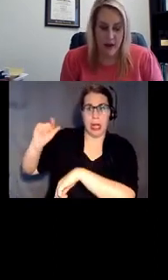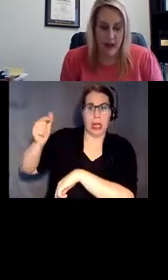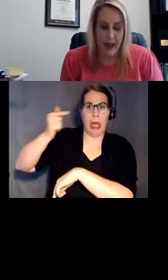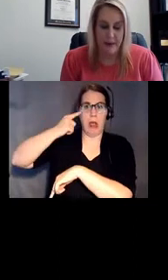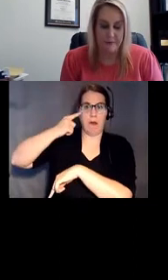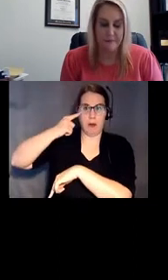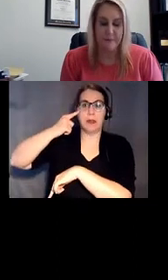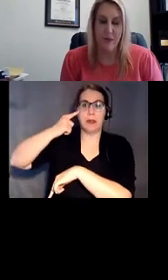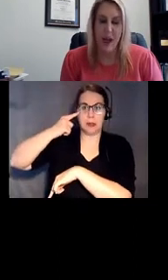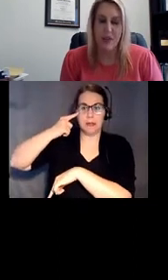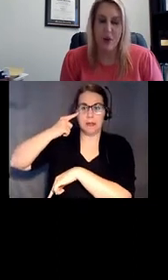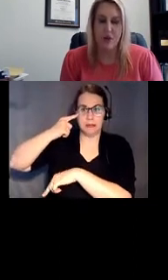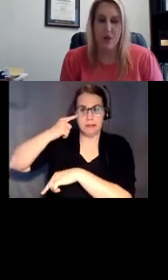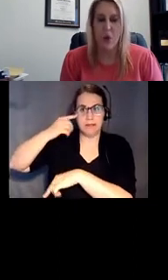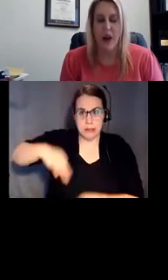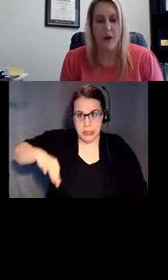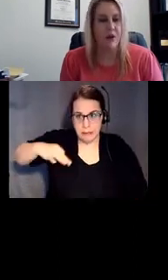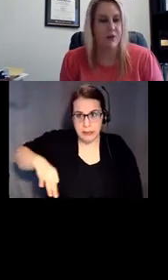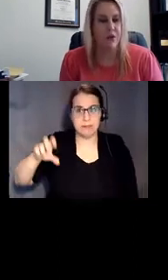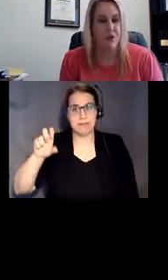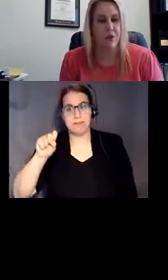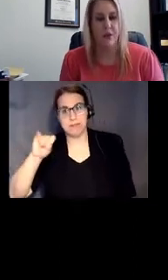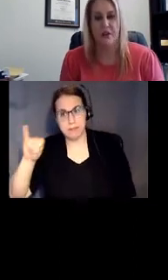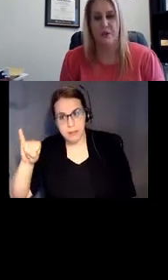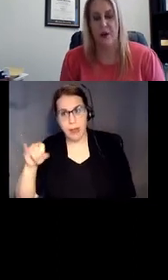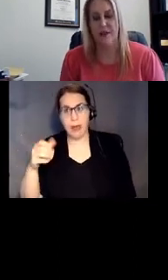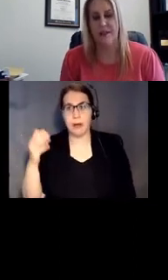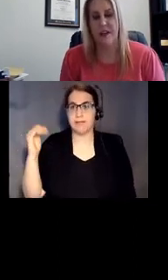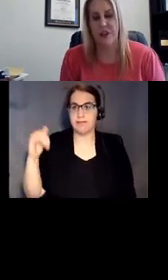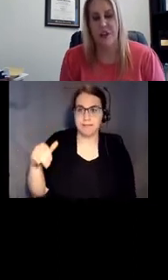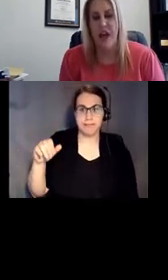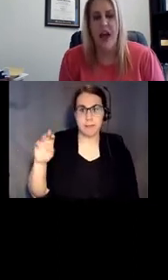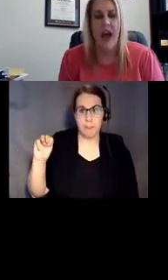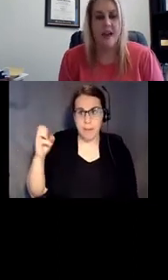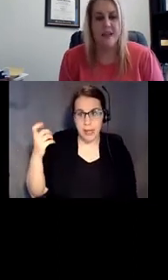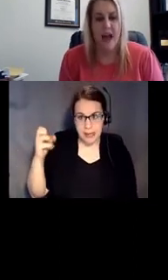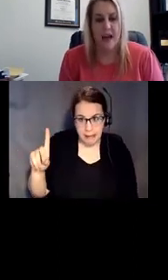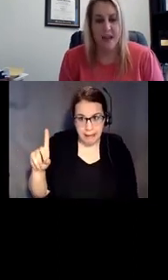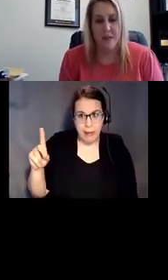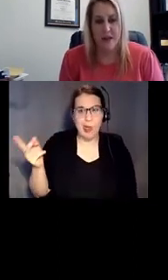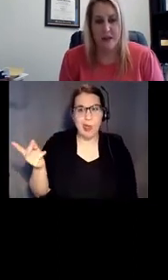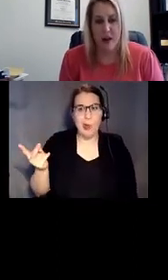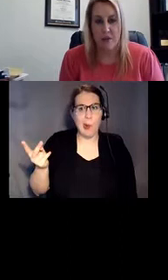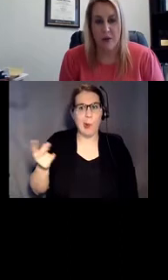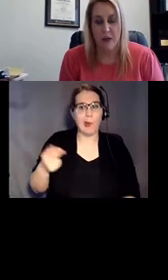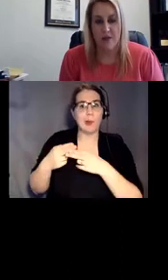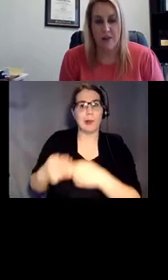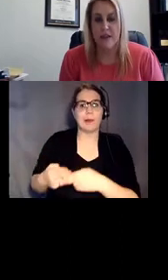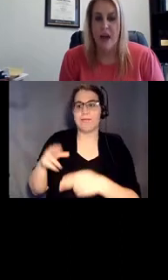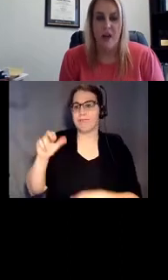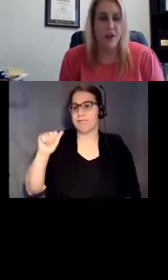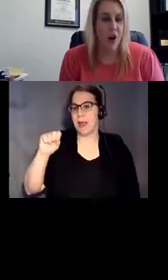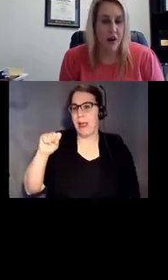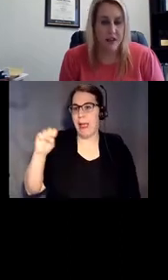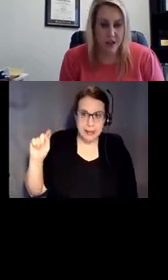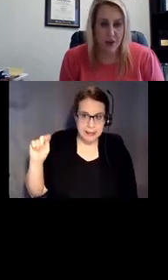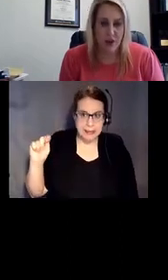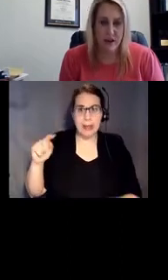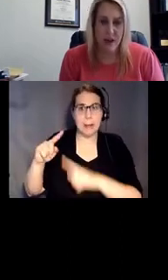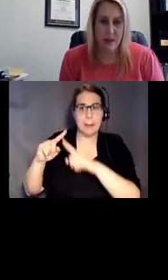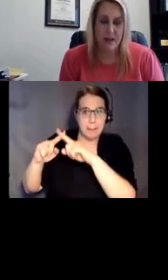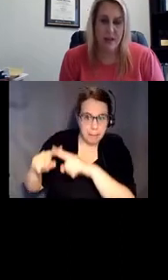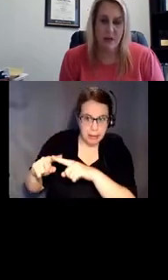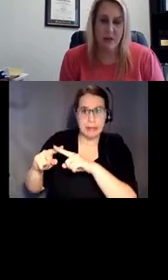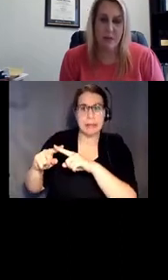SSI or Medicaid. And those are what I refer to throughout this presentation as asset-based government benefits. There are